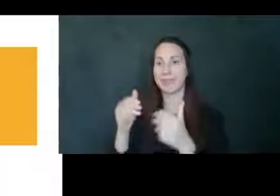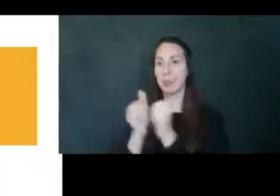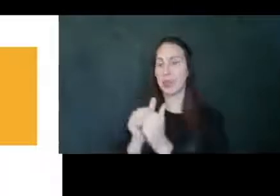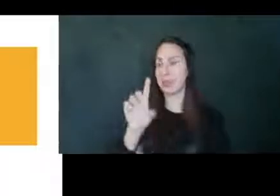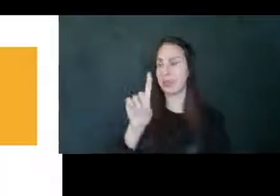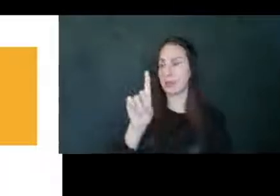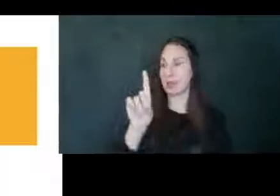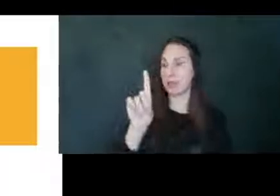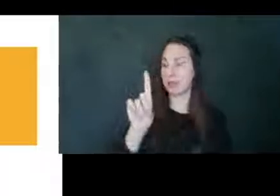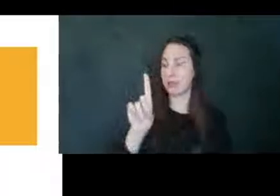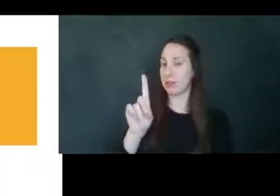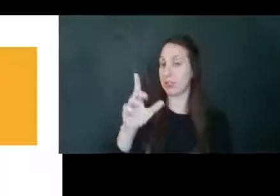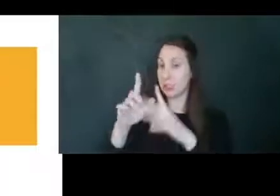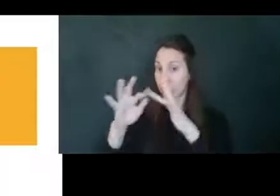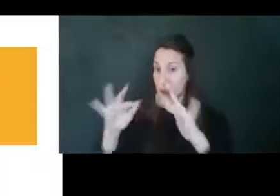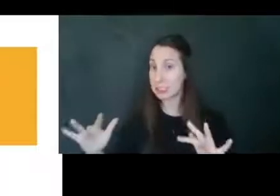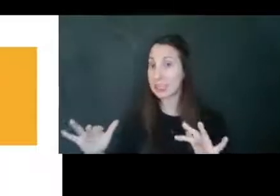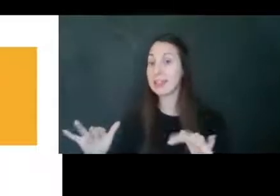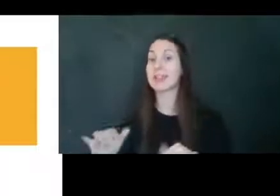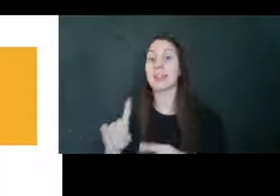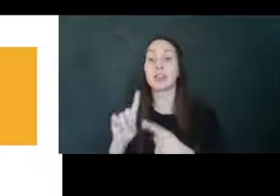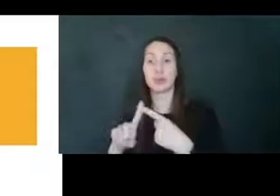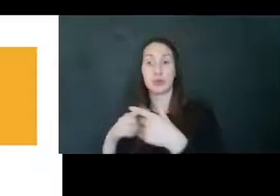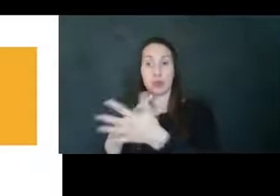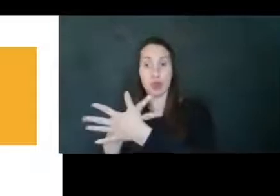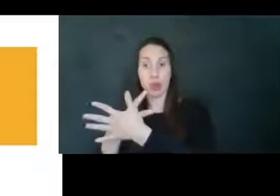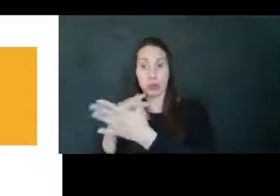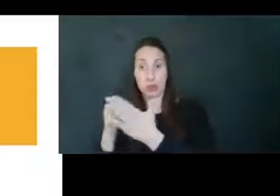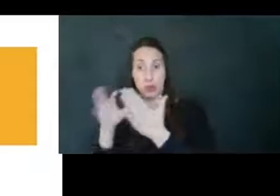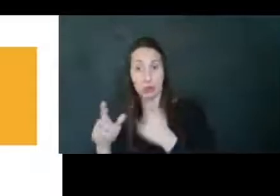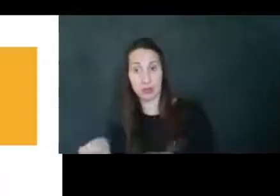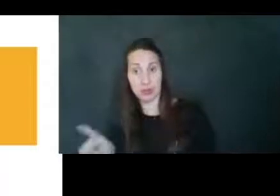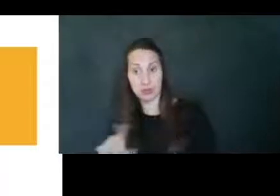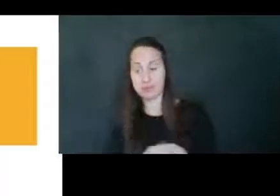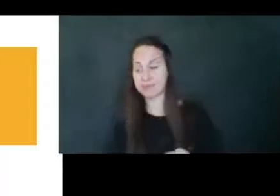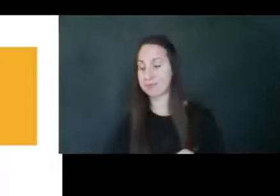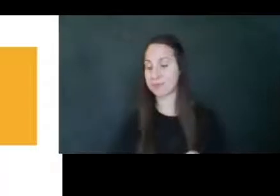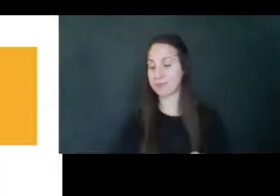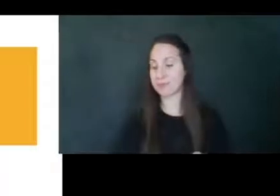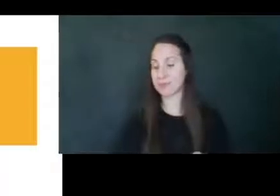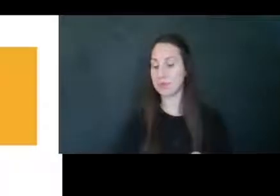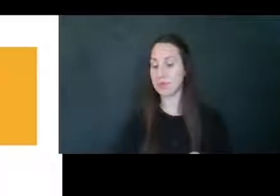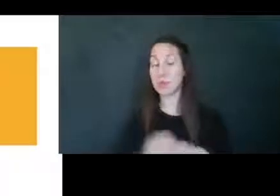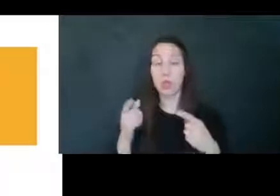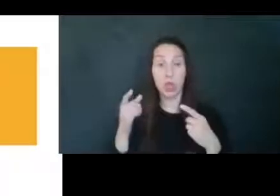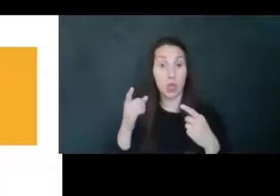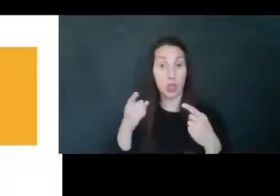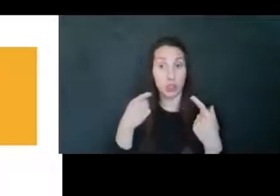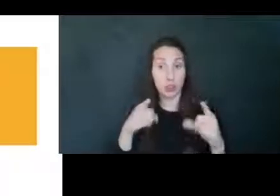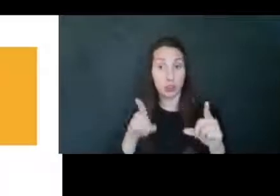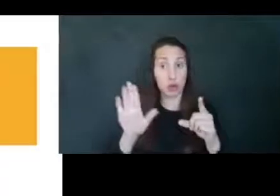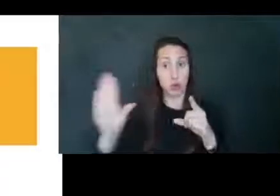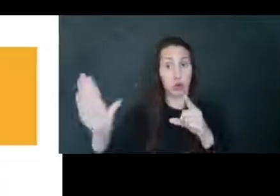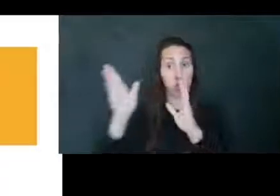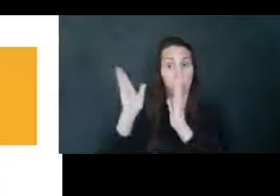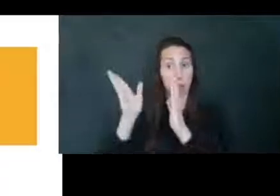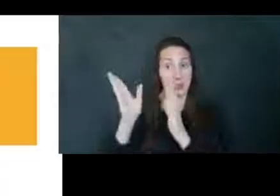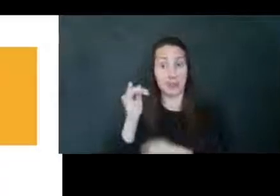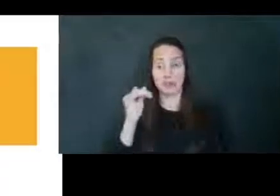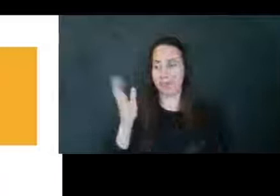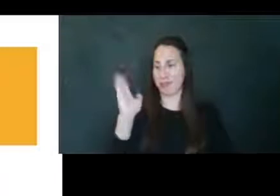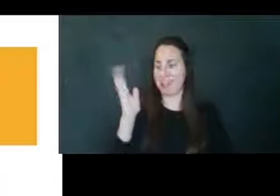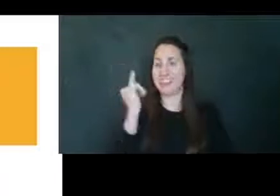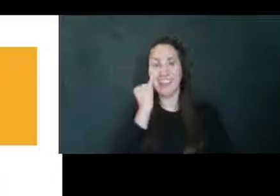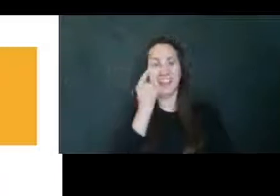graduate students. While Dorsey is speaking, please put any questions you have in the chat or question